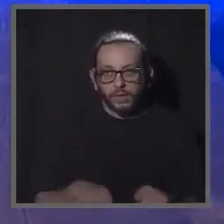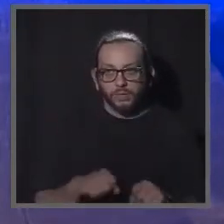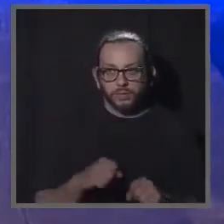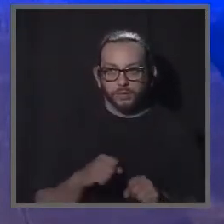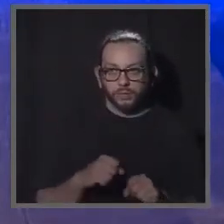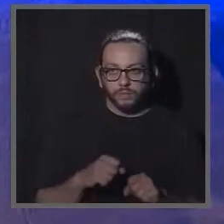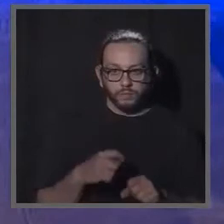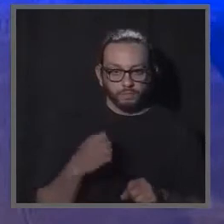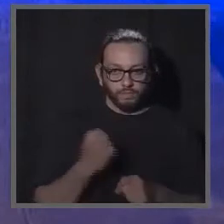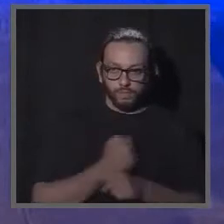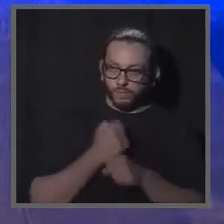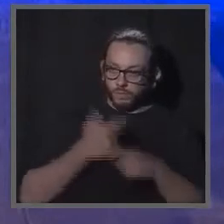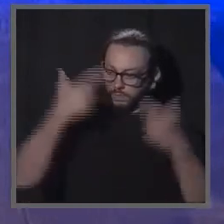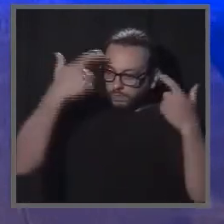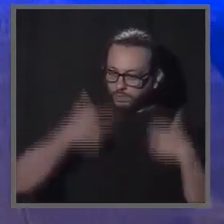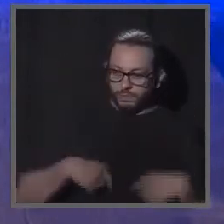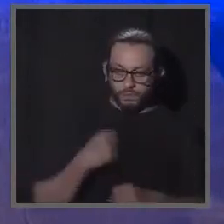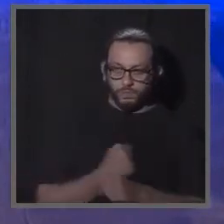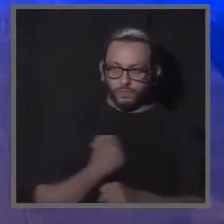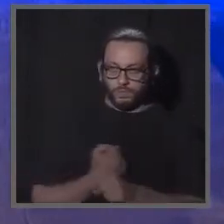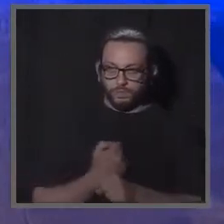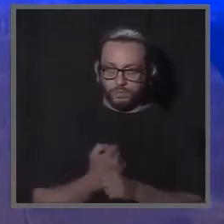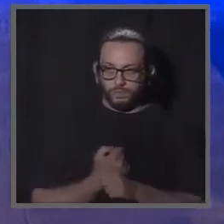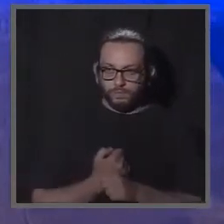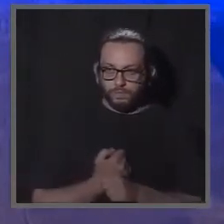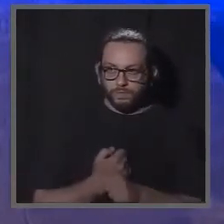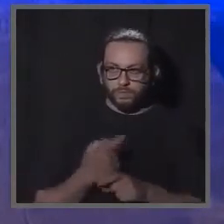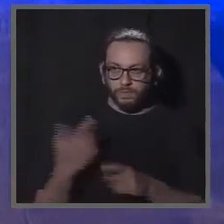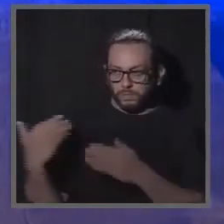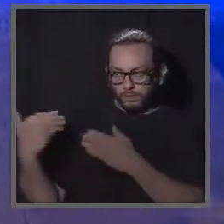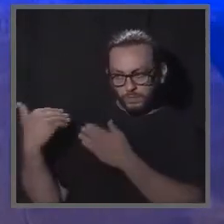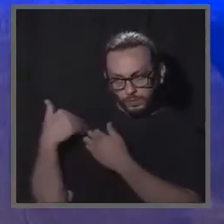a more responsible action for